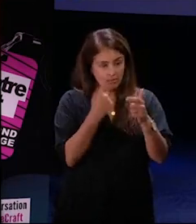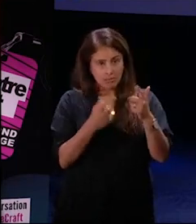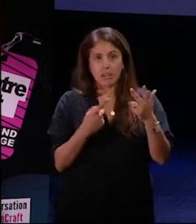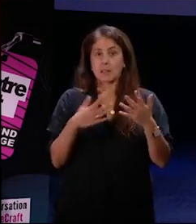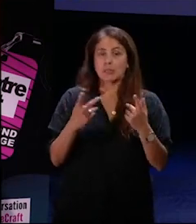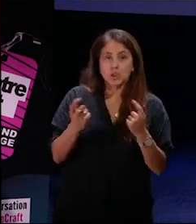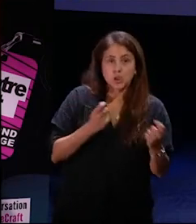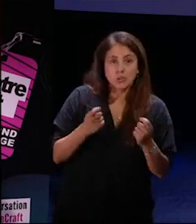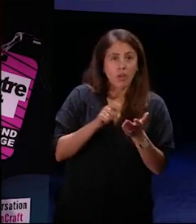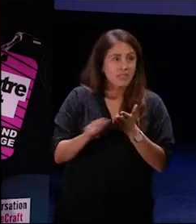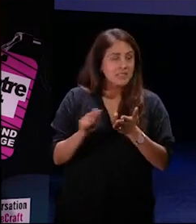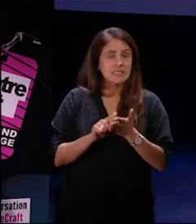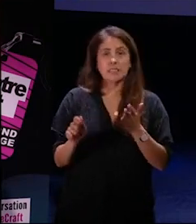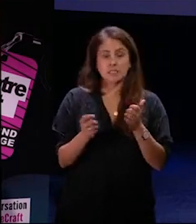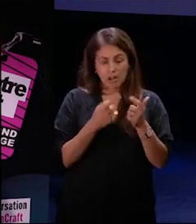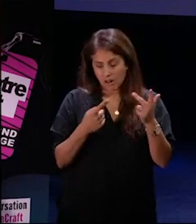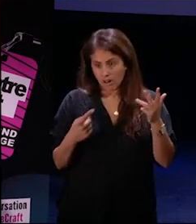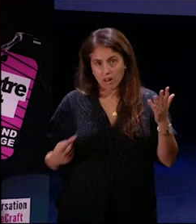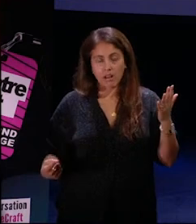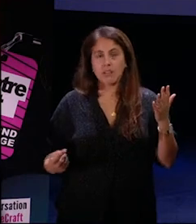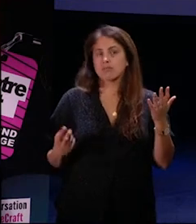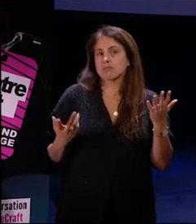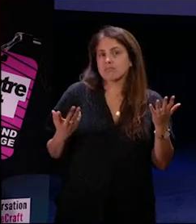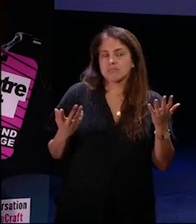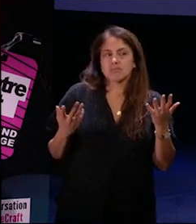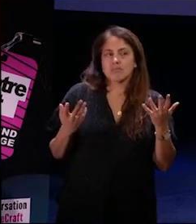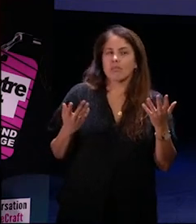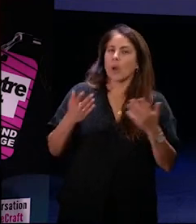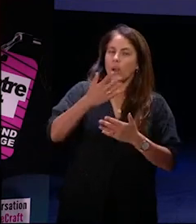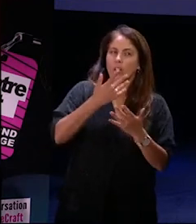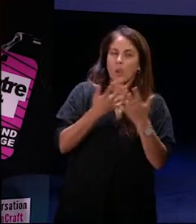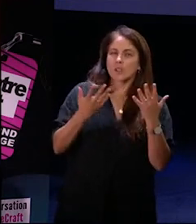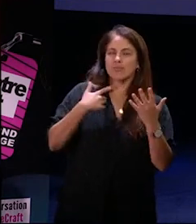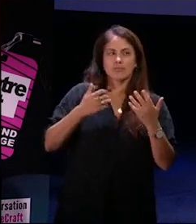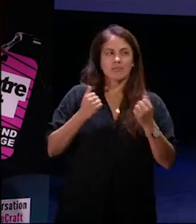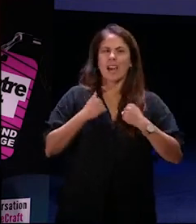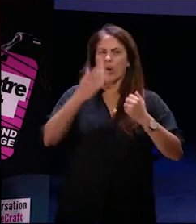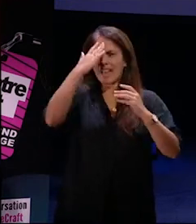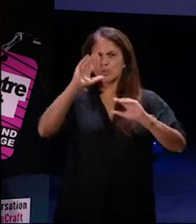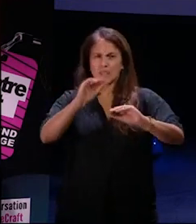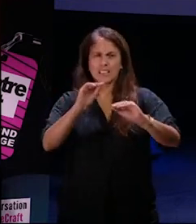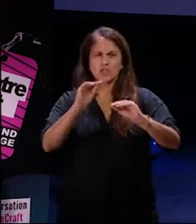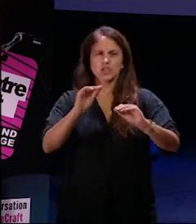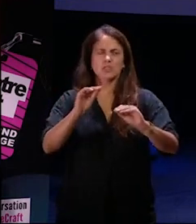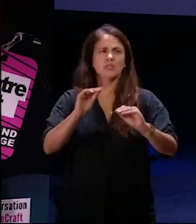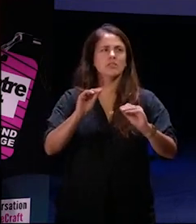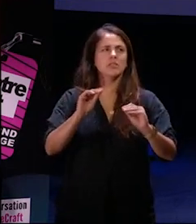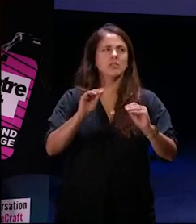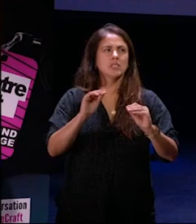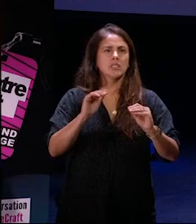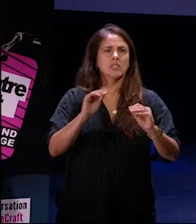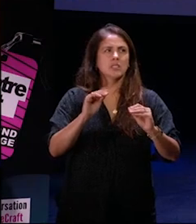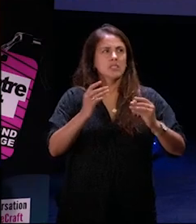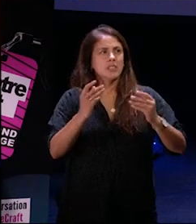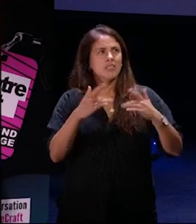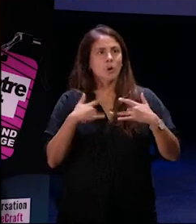producer's office. I just think, I think a lot of our education system at the moment makes you feel that you have to